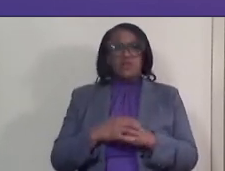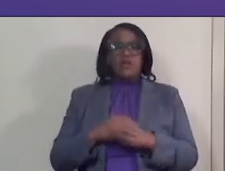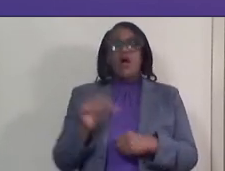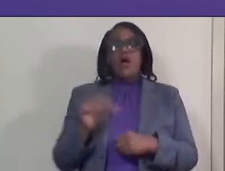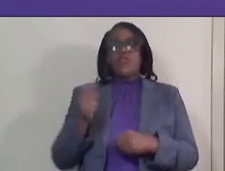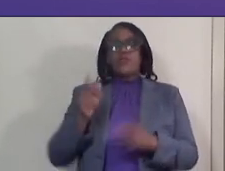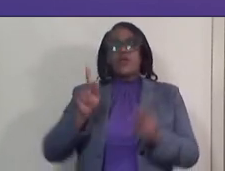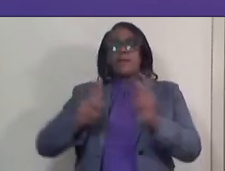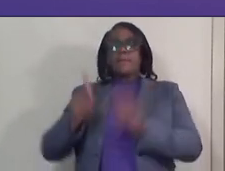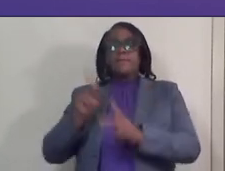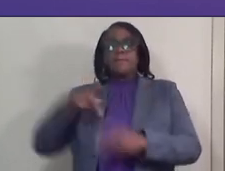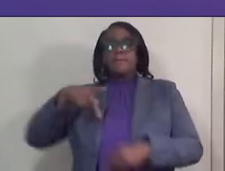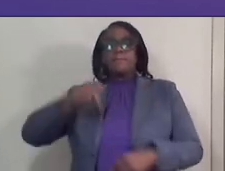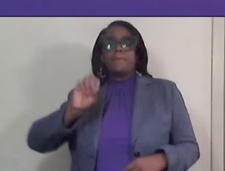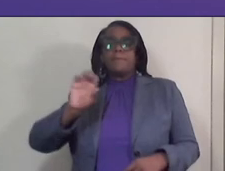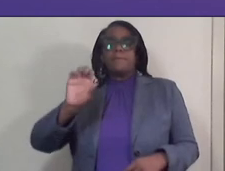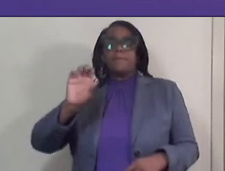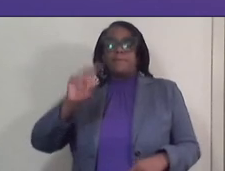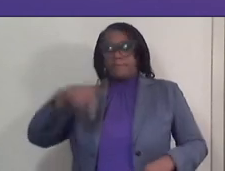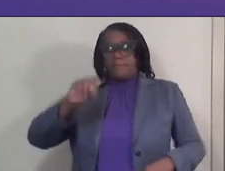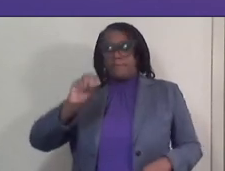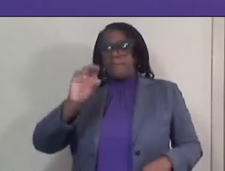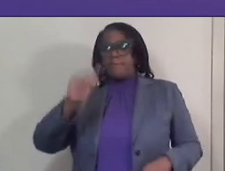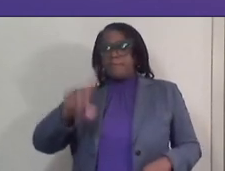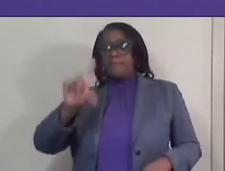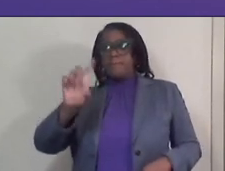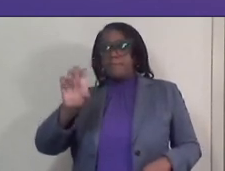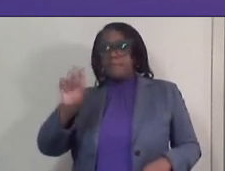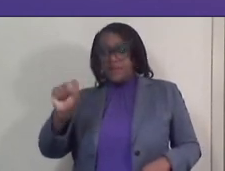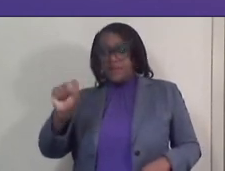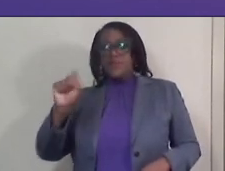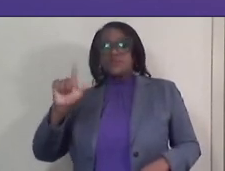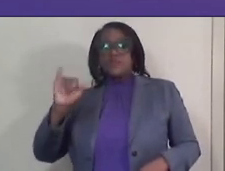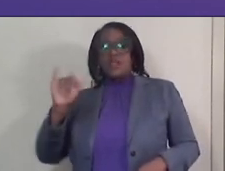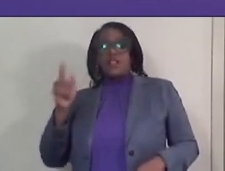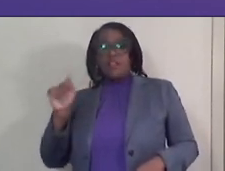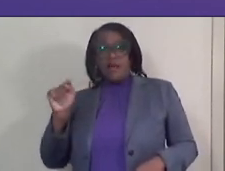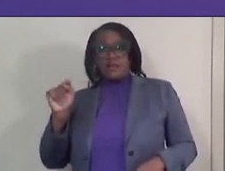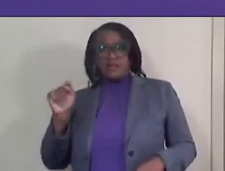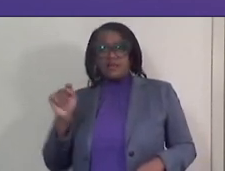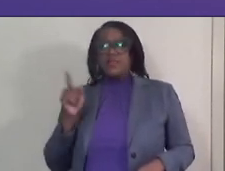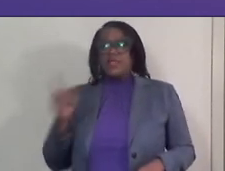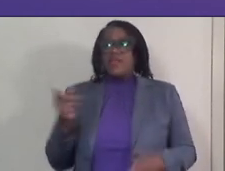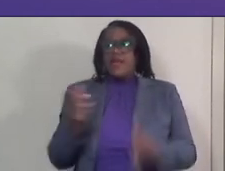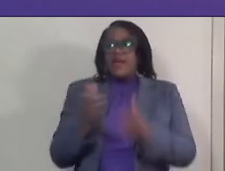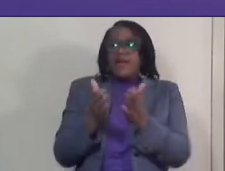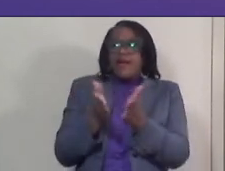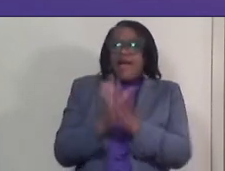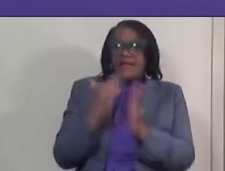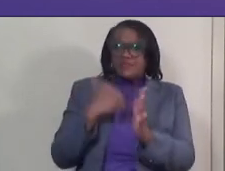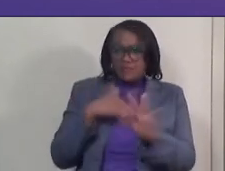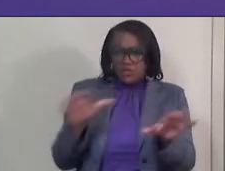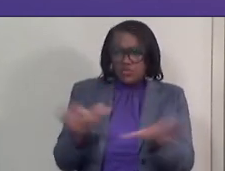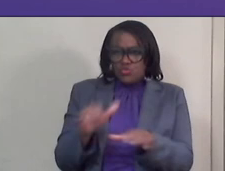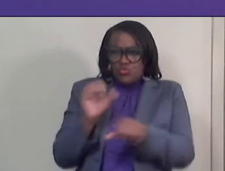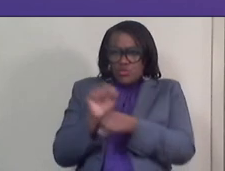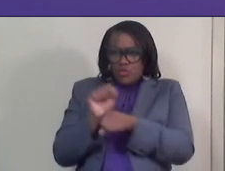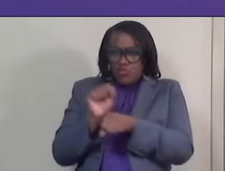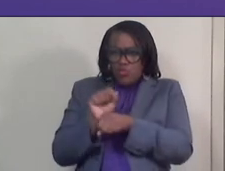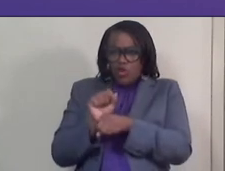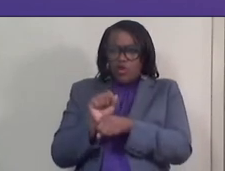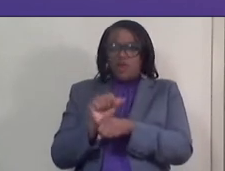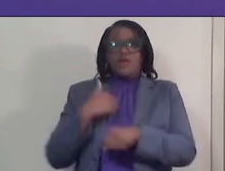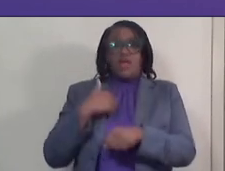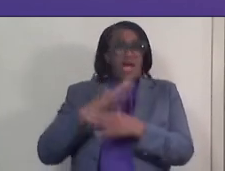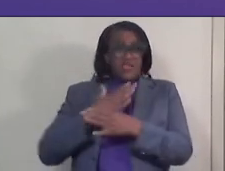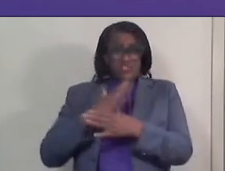Malvern, Pennsylvania, a theater company, I was commissioned to do some work and was able to share some oral history